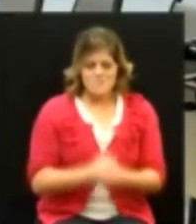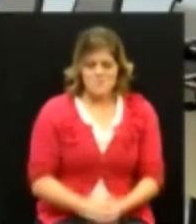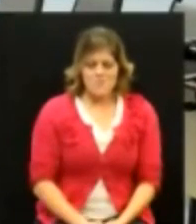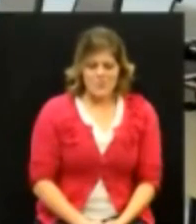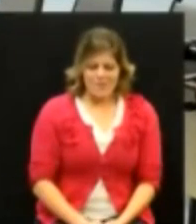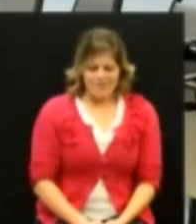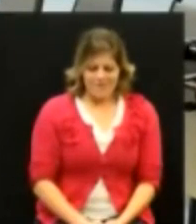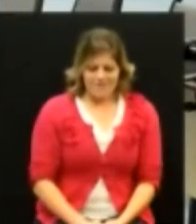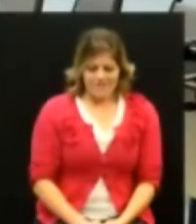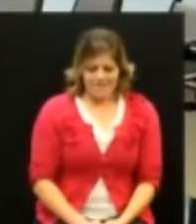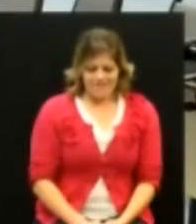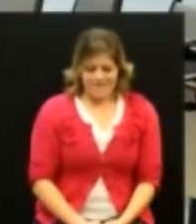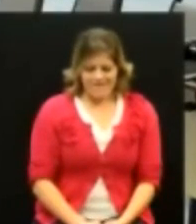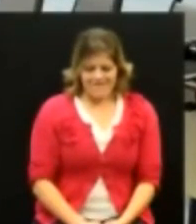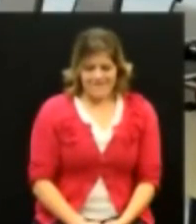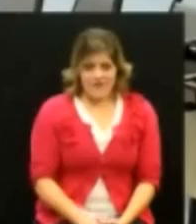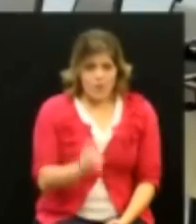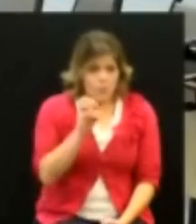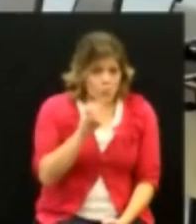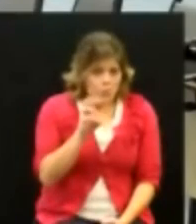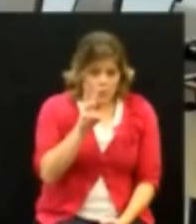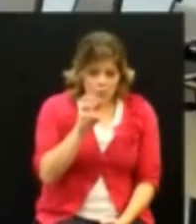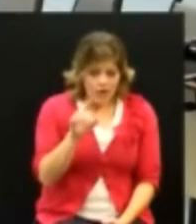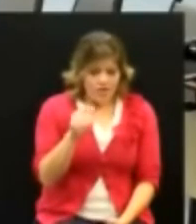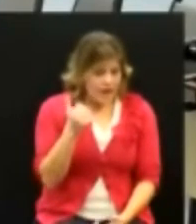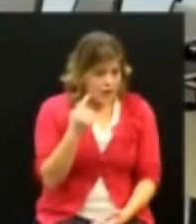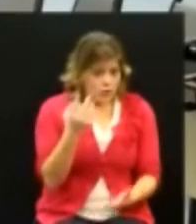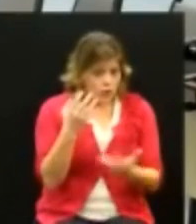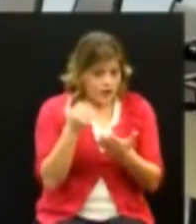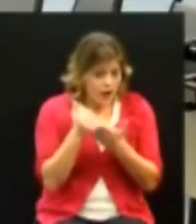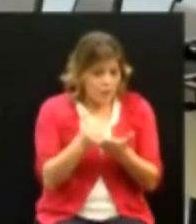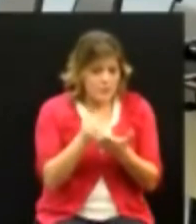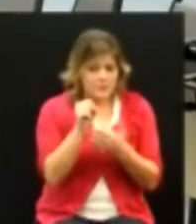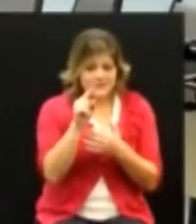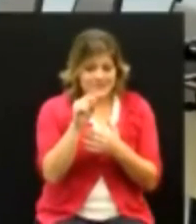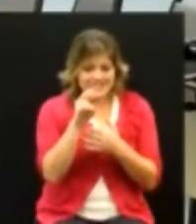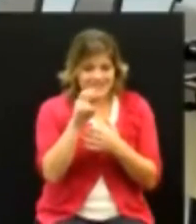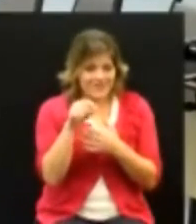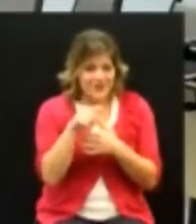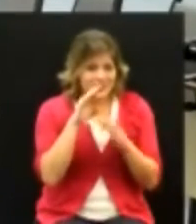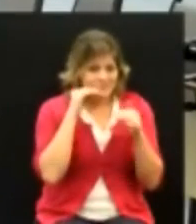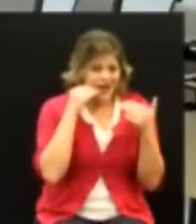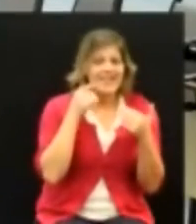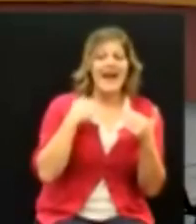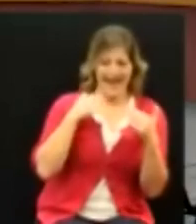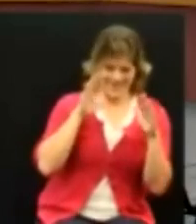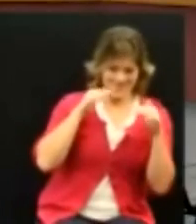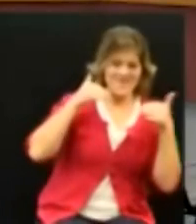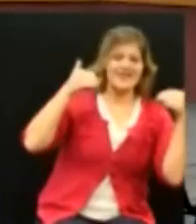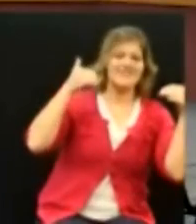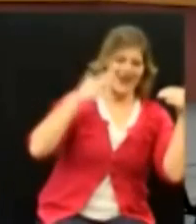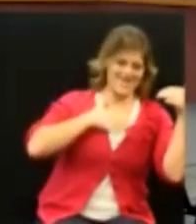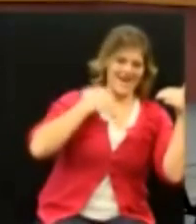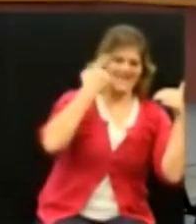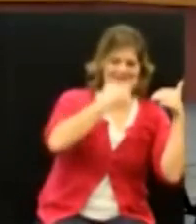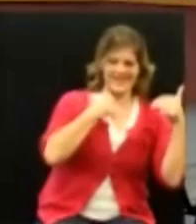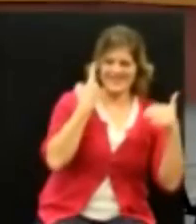Well, anybody want to help him? Steve, you're smiling there. I've got a big smile on my face.